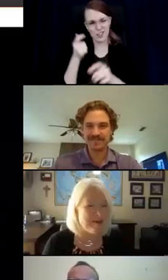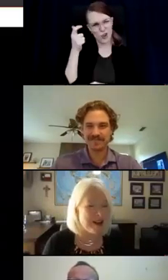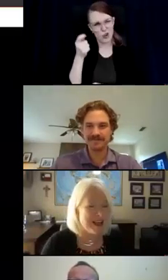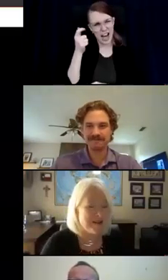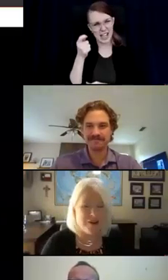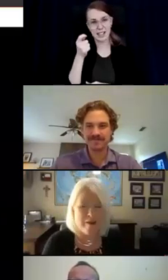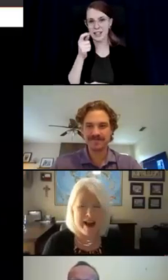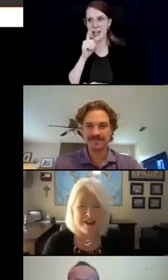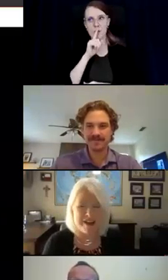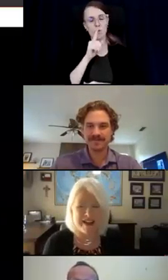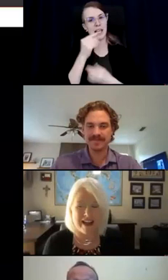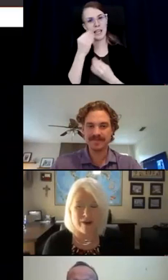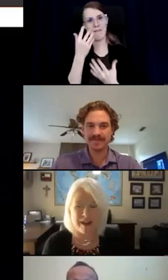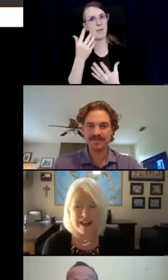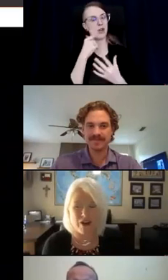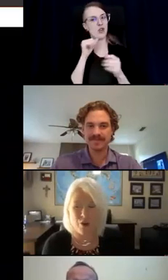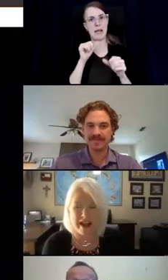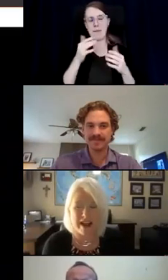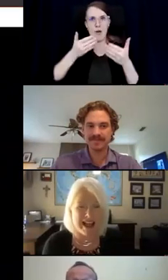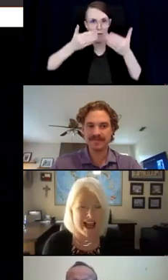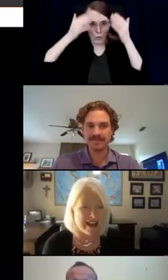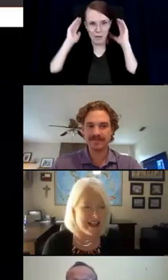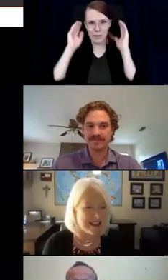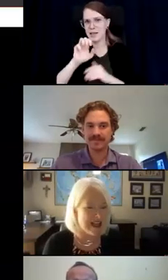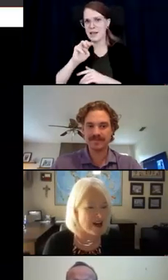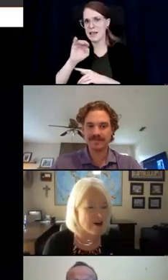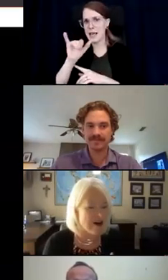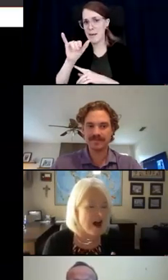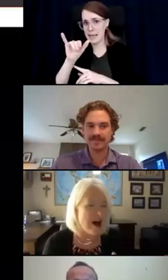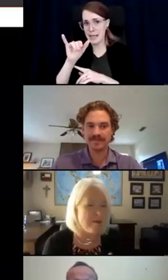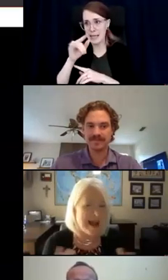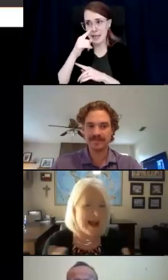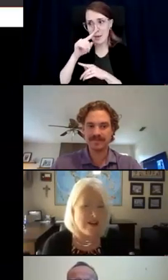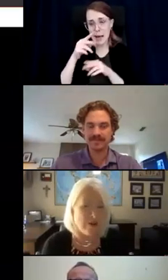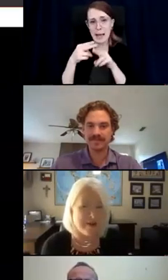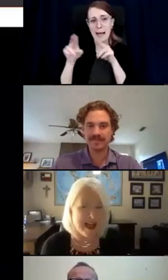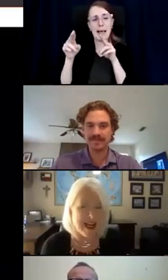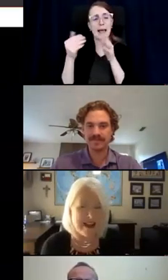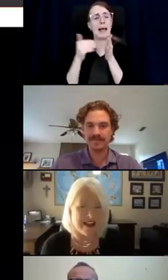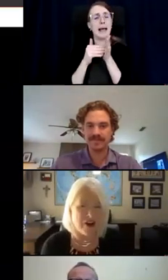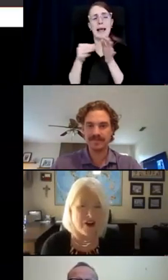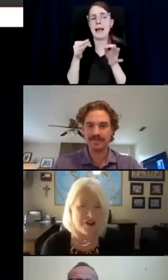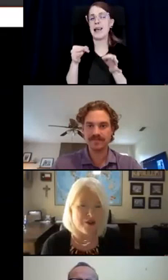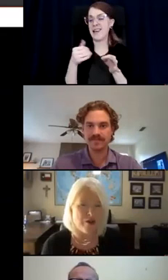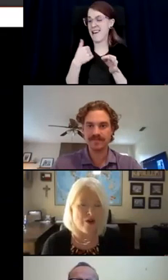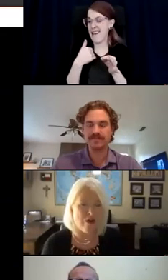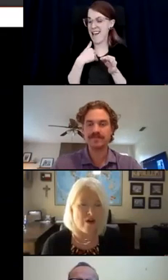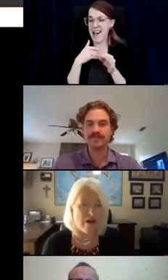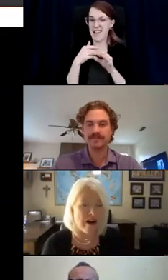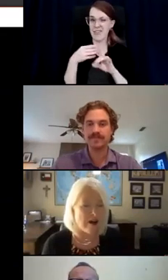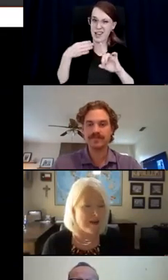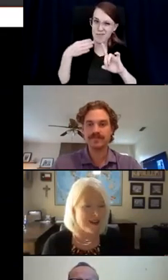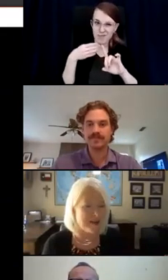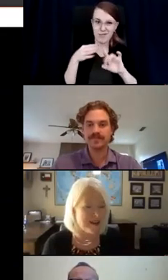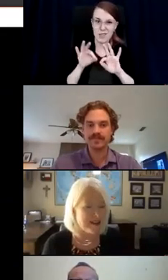So Emily, if you don't mind just saying really quick again, is there a main website they can go to,